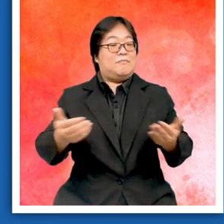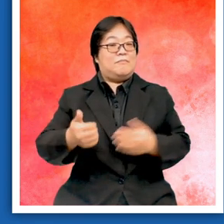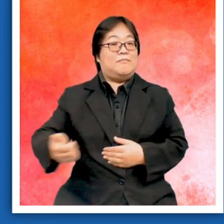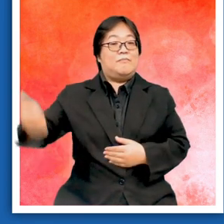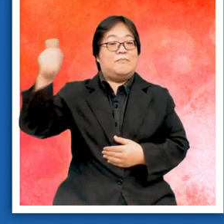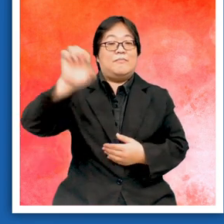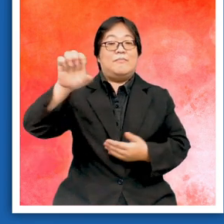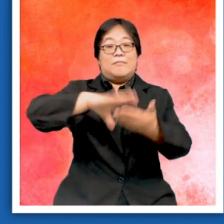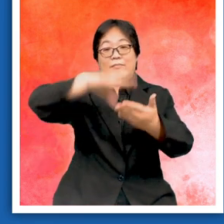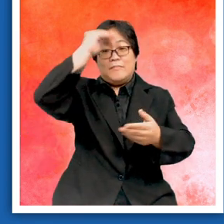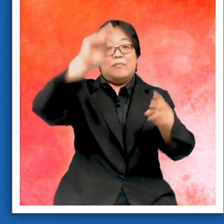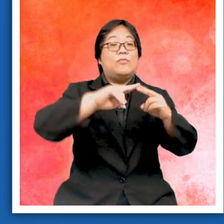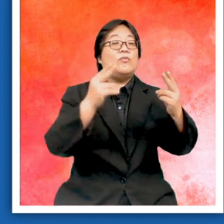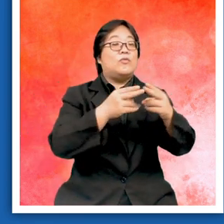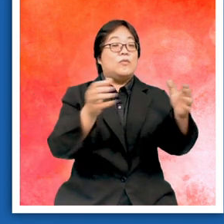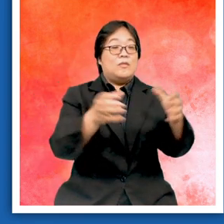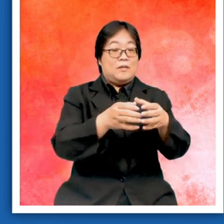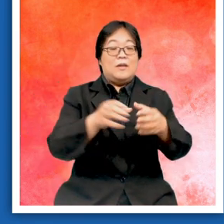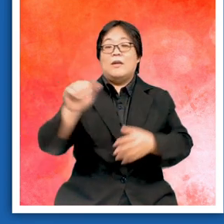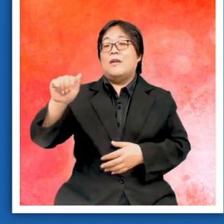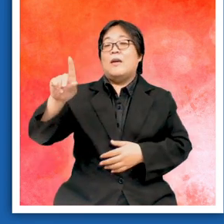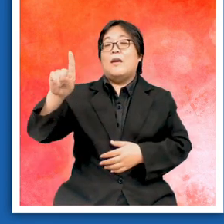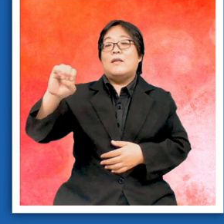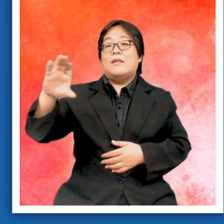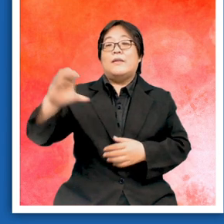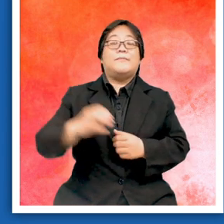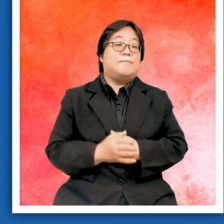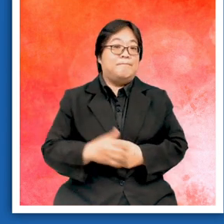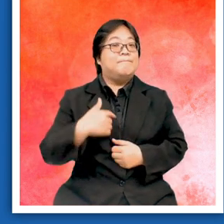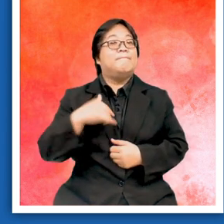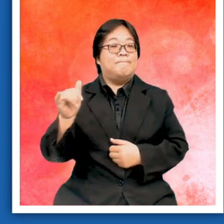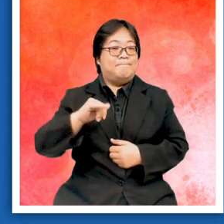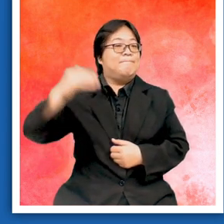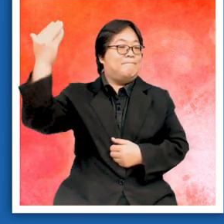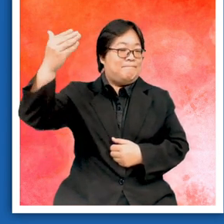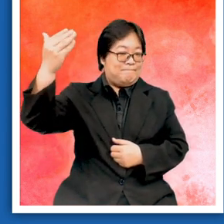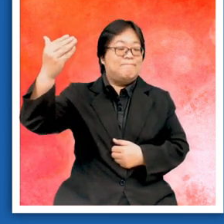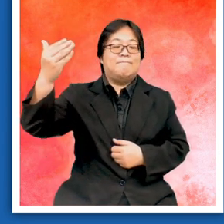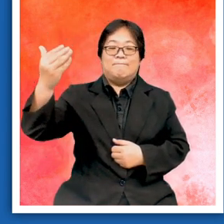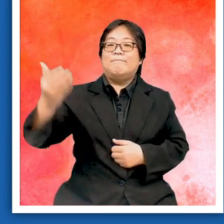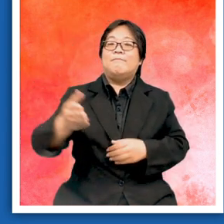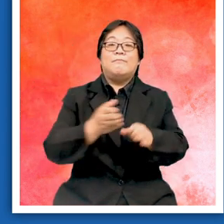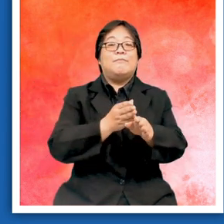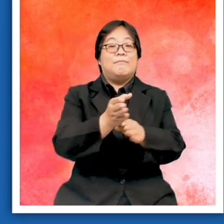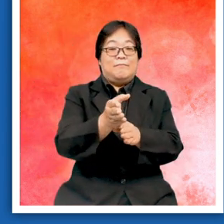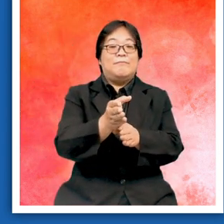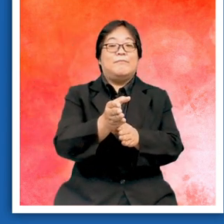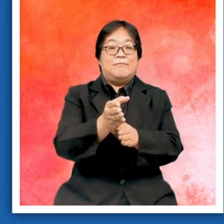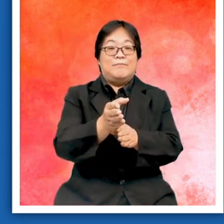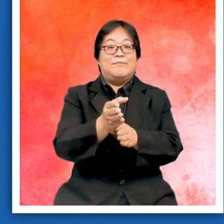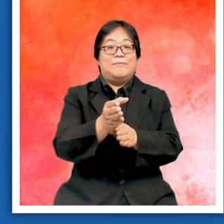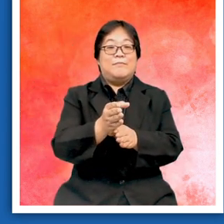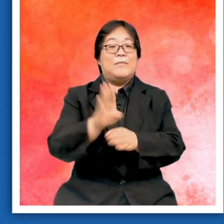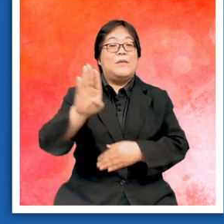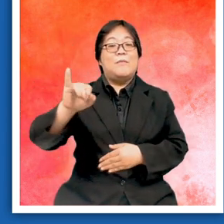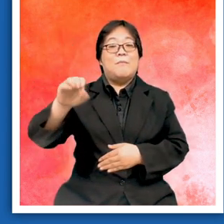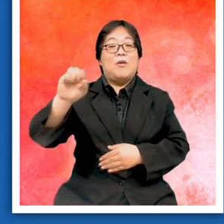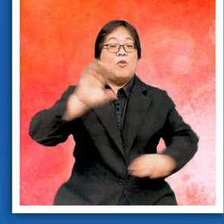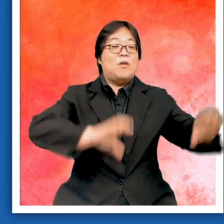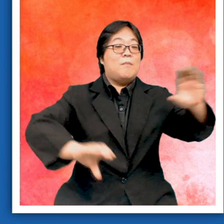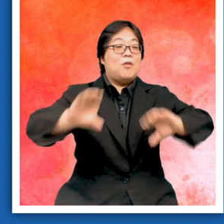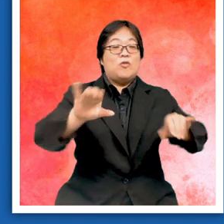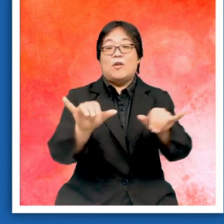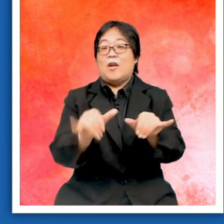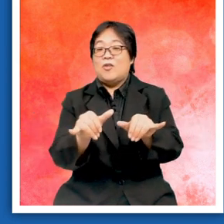of e-learning unit at ADeC here. I am also serving as senior lecturer at Department of Biomedical